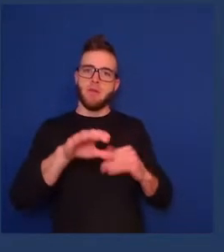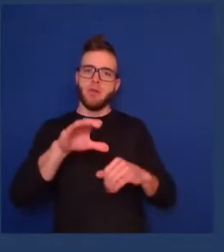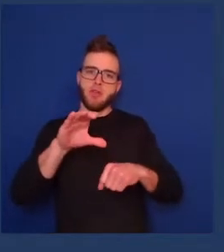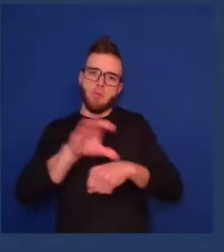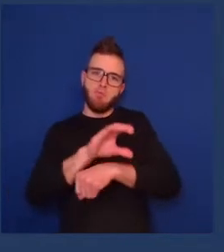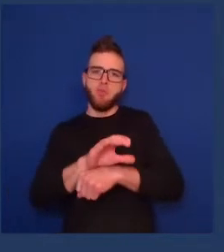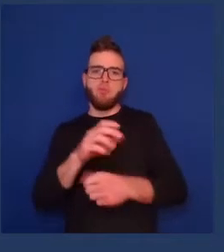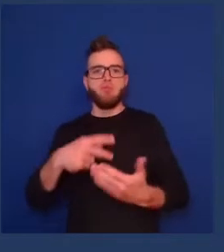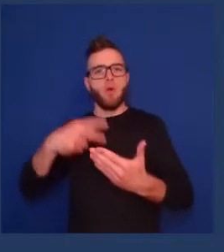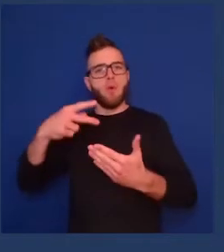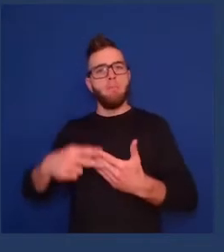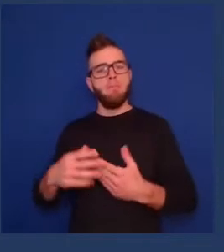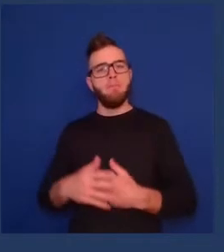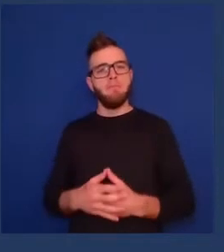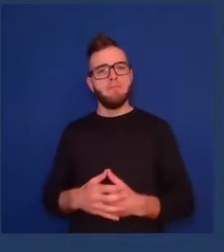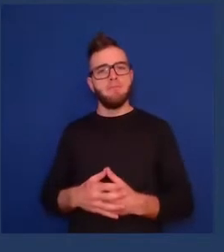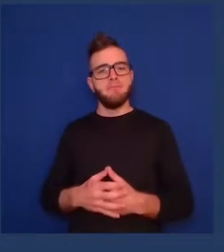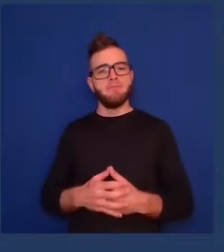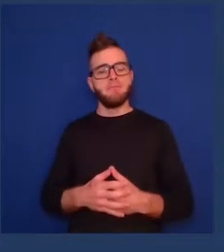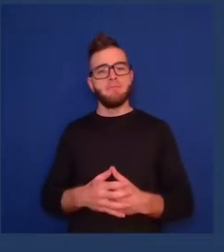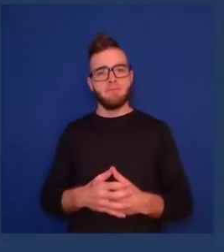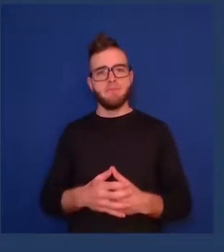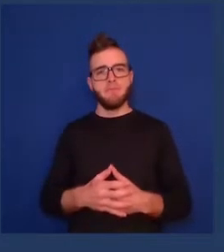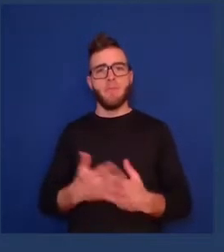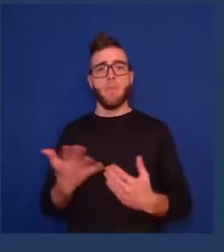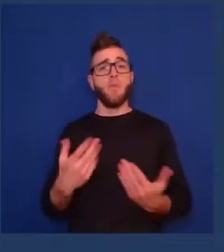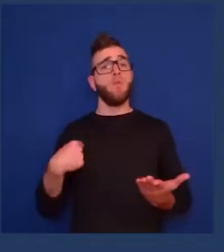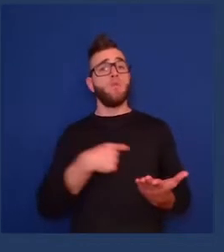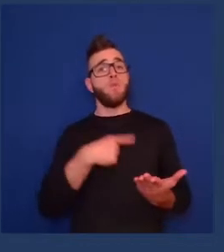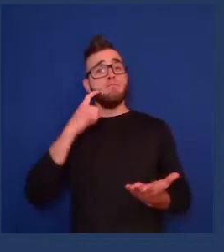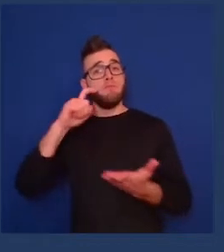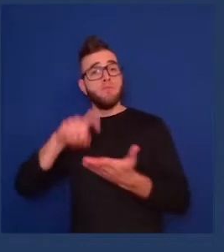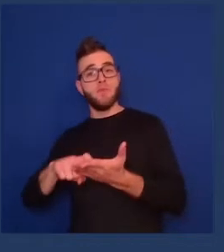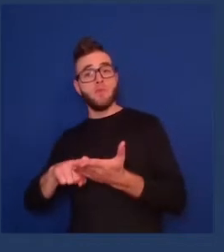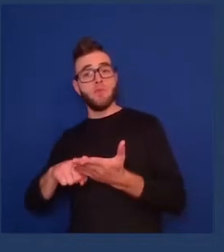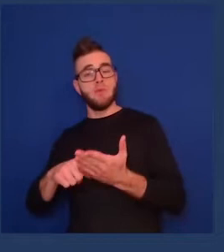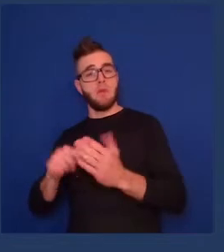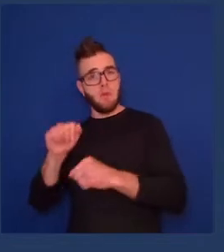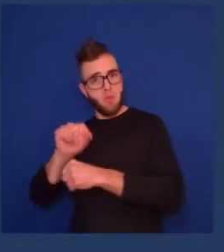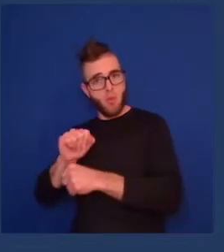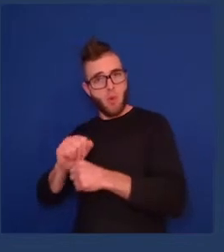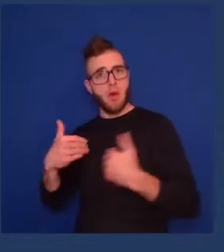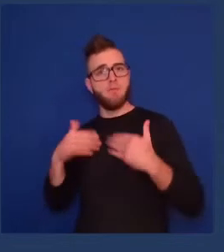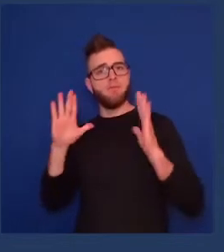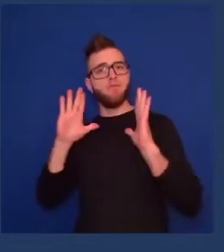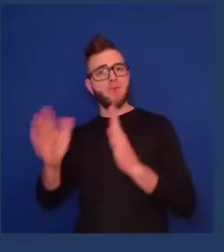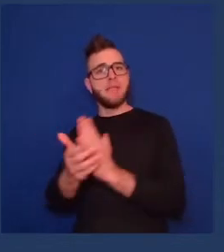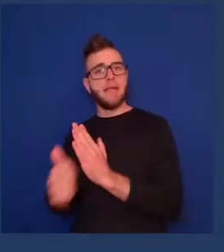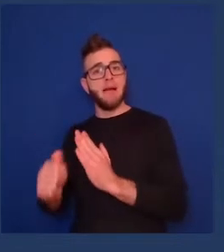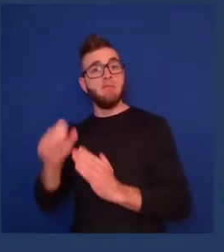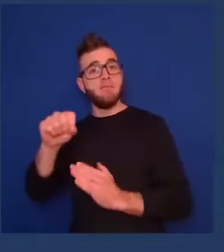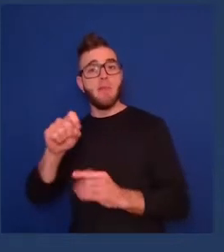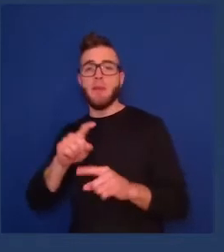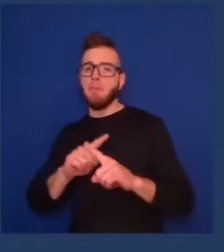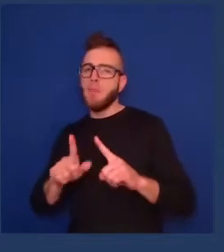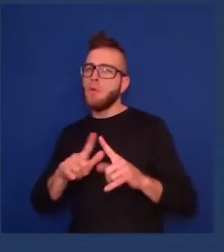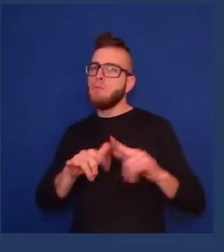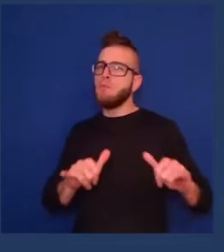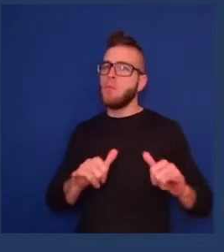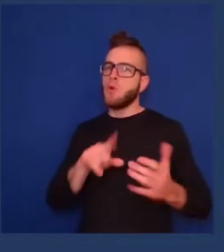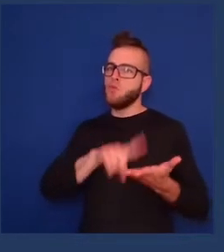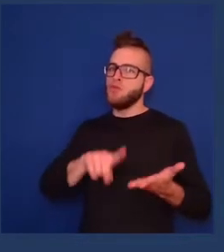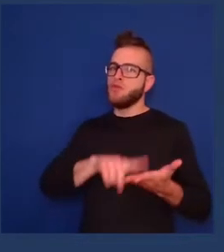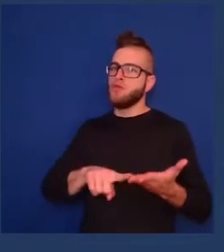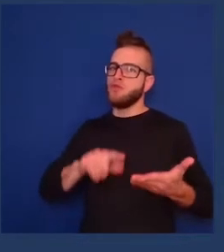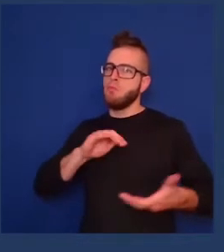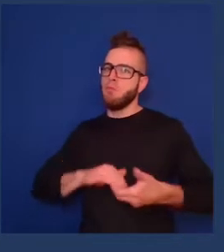Program. And what we have found is not just great talent in employees, but great